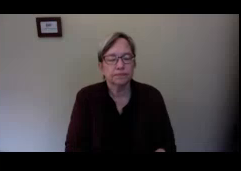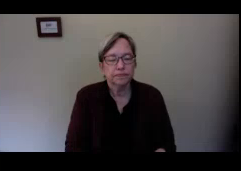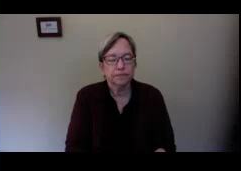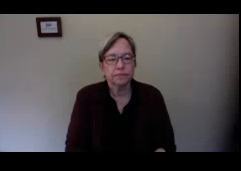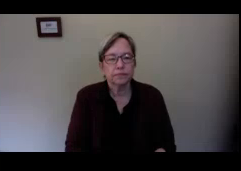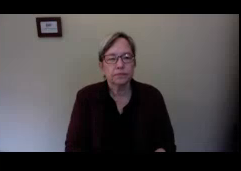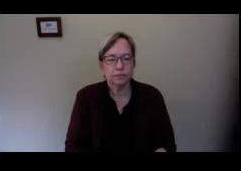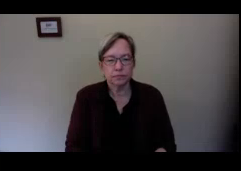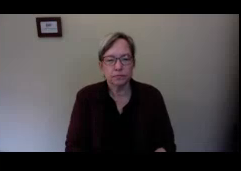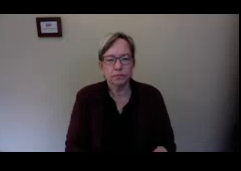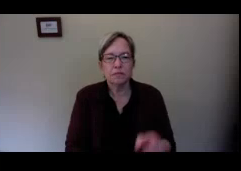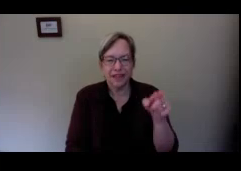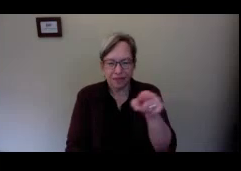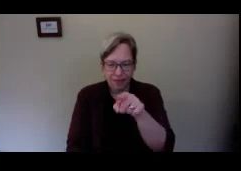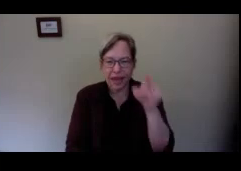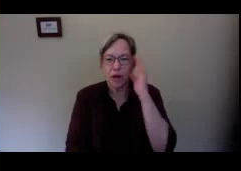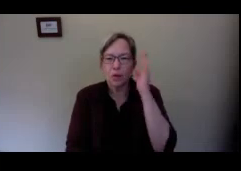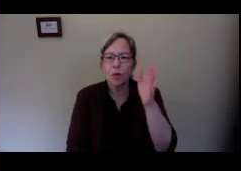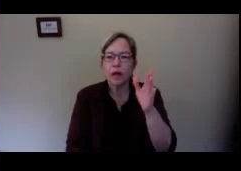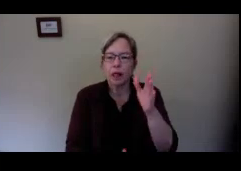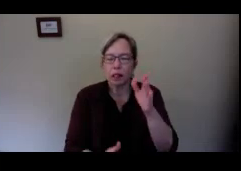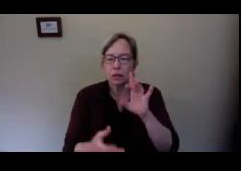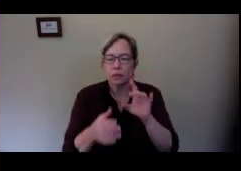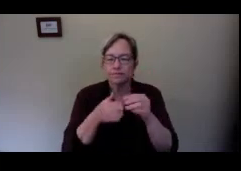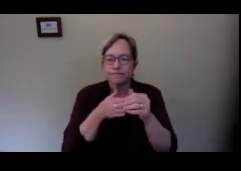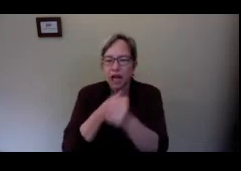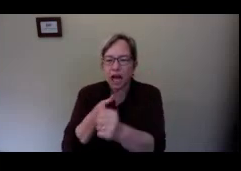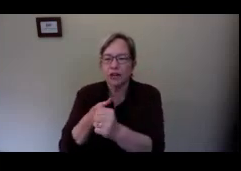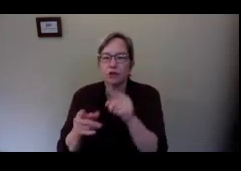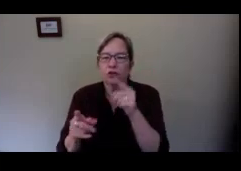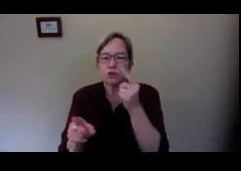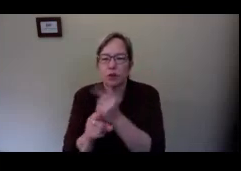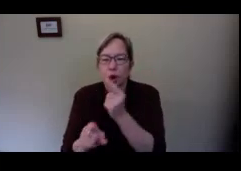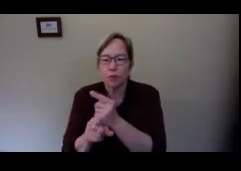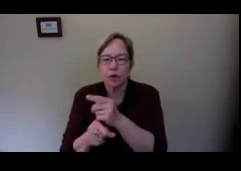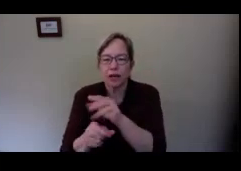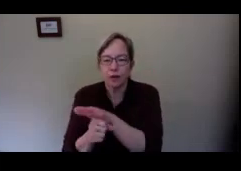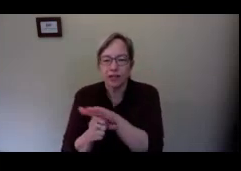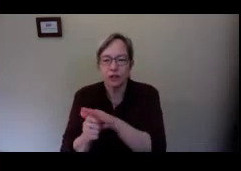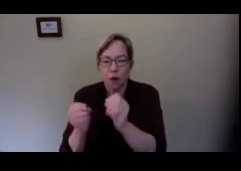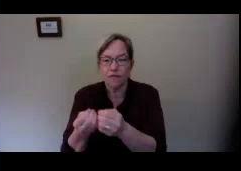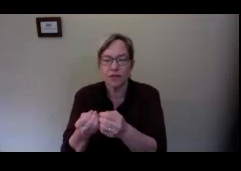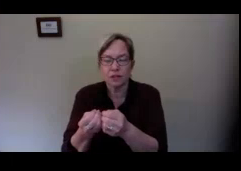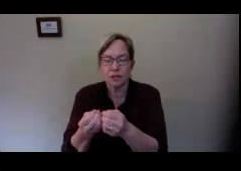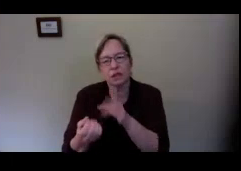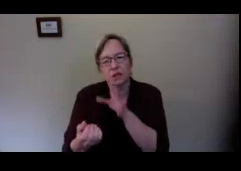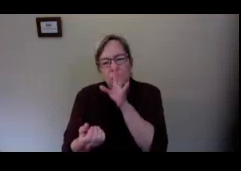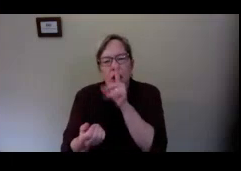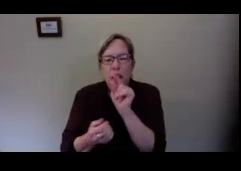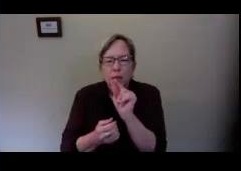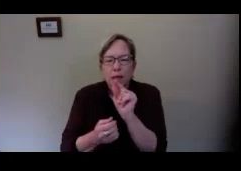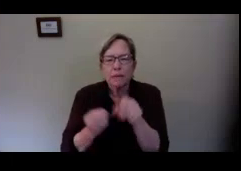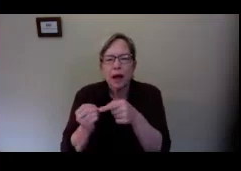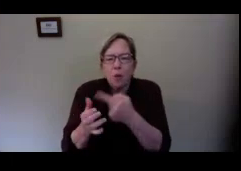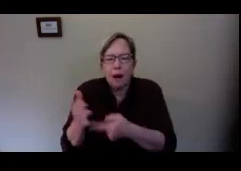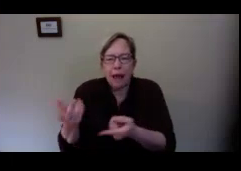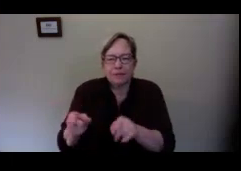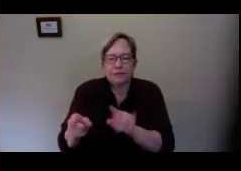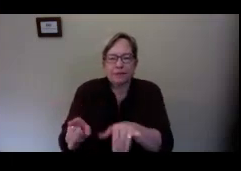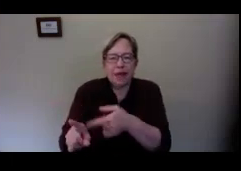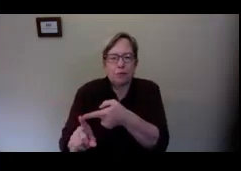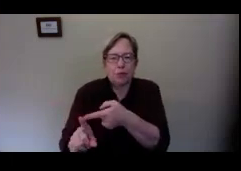you to your appropriate regional office and talk a little bit about what happens at that point. You would talk